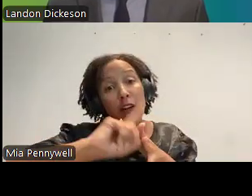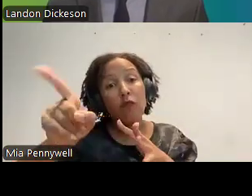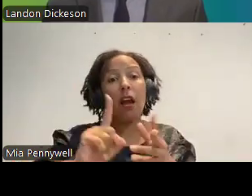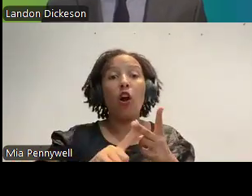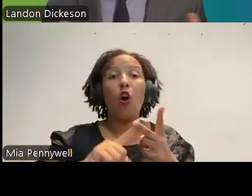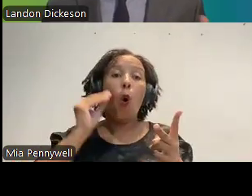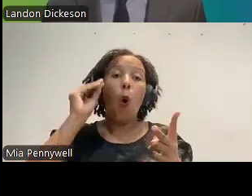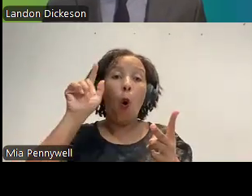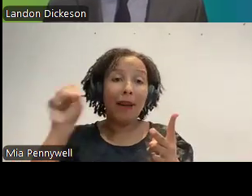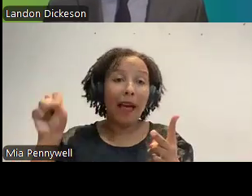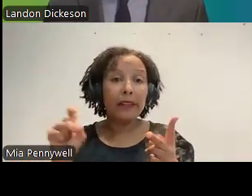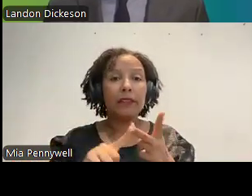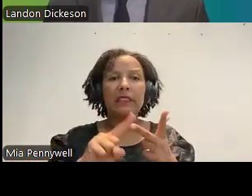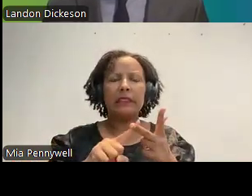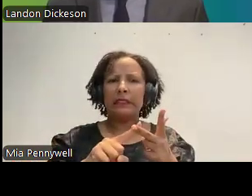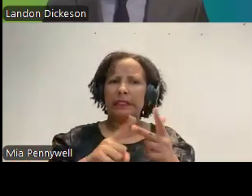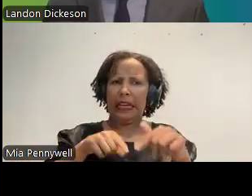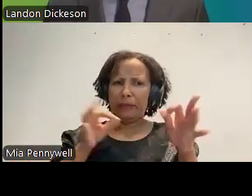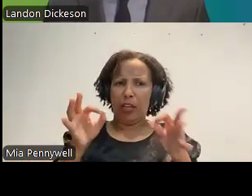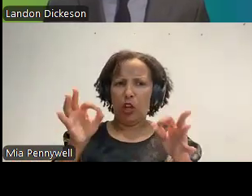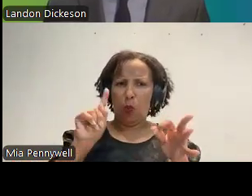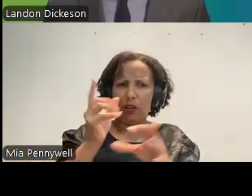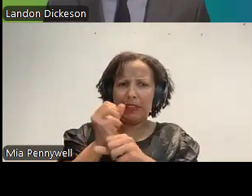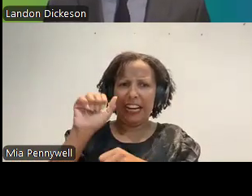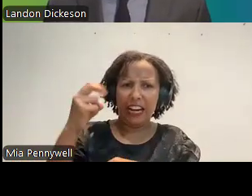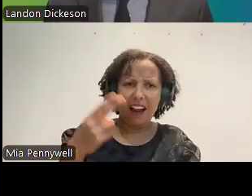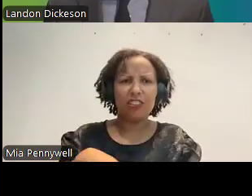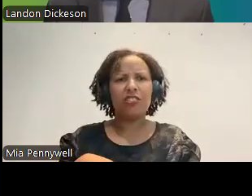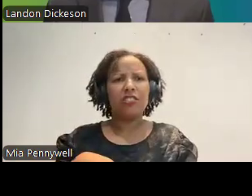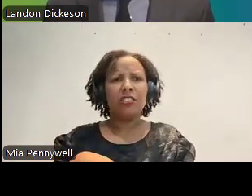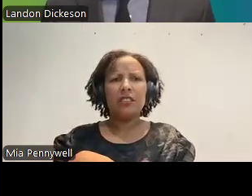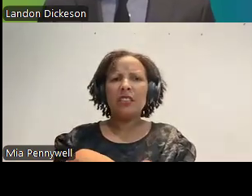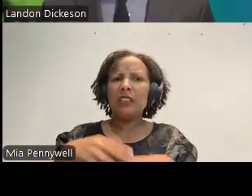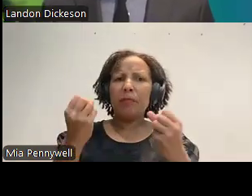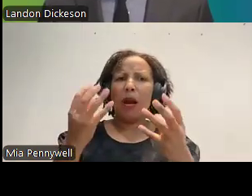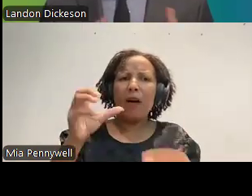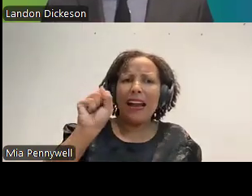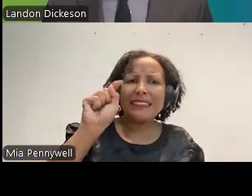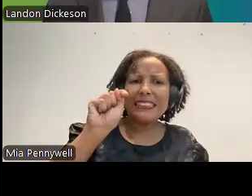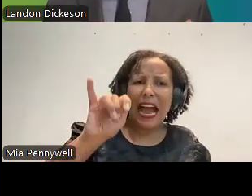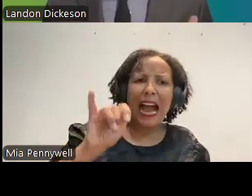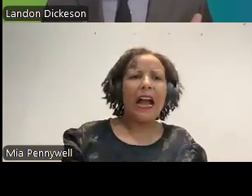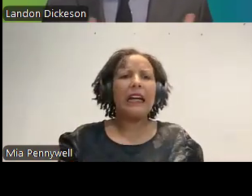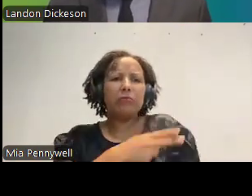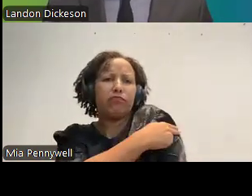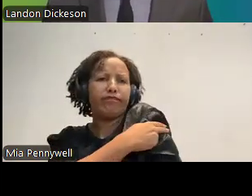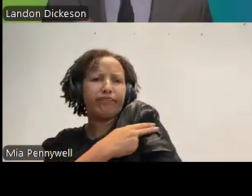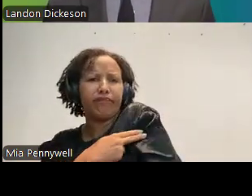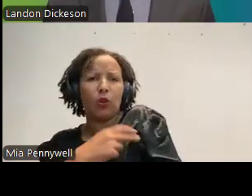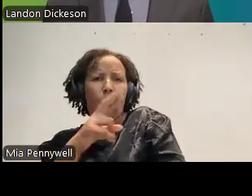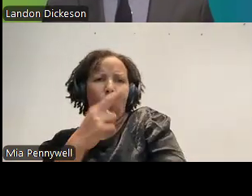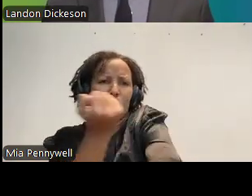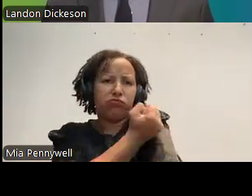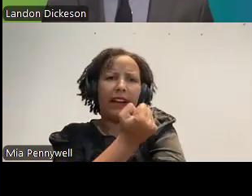clothing, multiple repeated STIs, branding tattoos, unexplained injuries. These are all things that, regardless of how